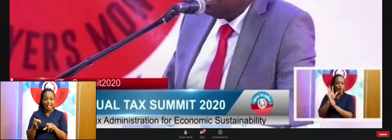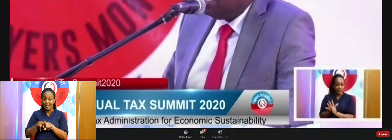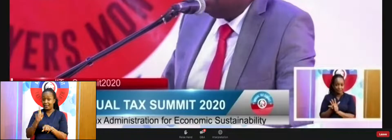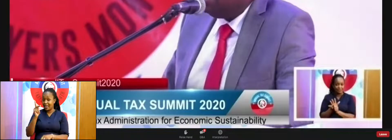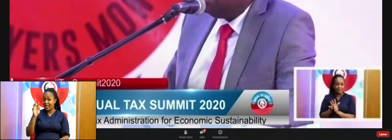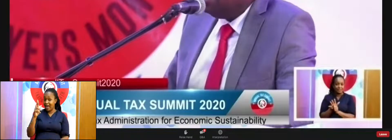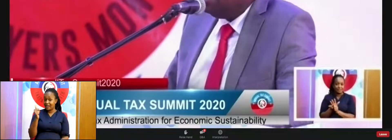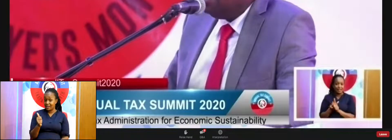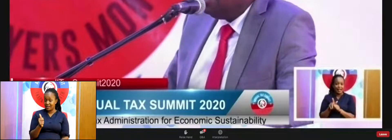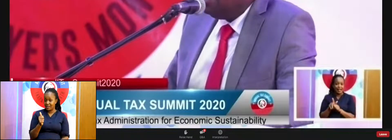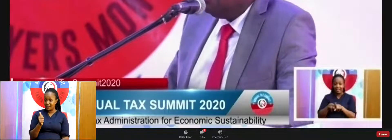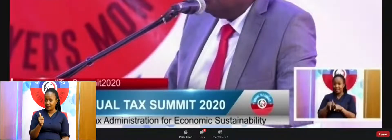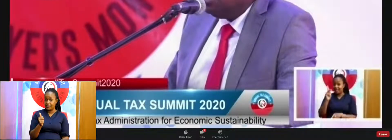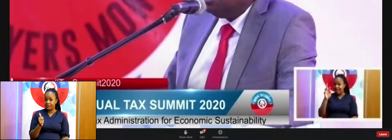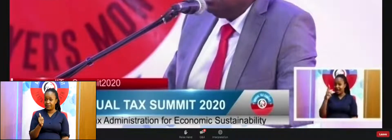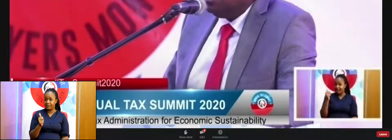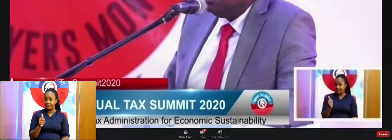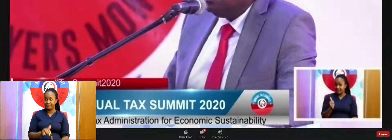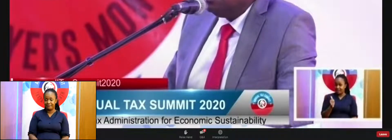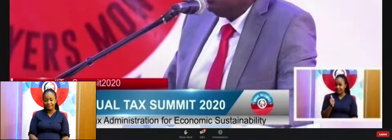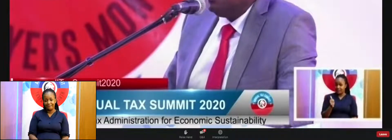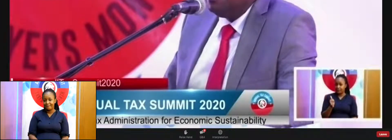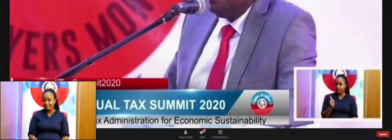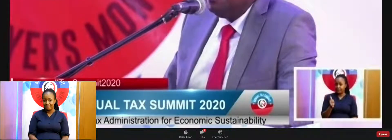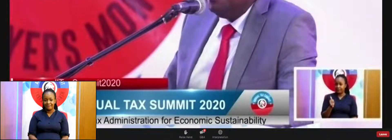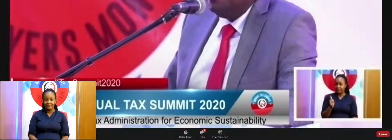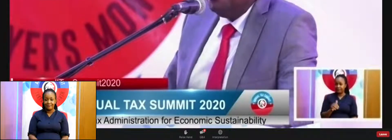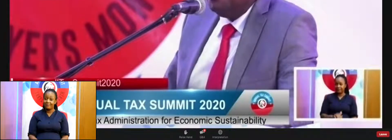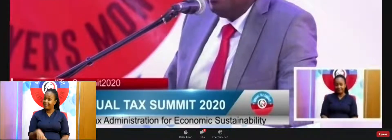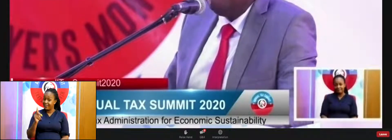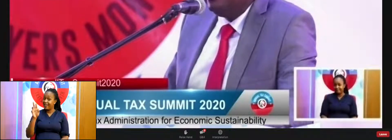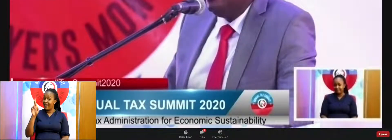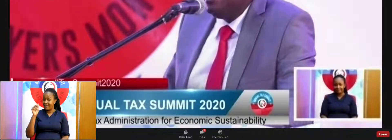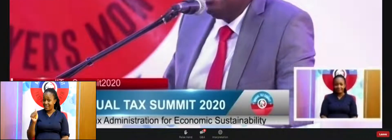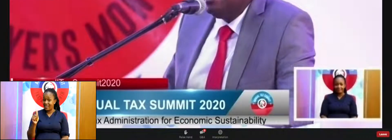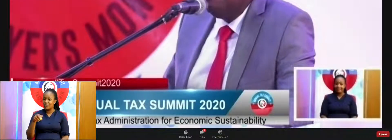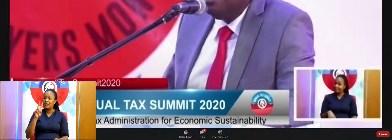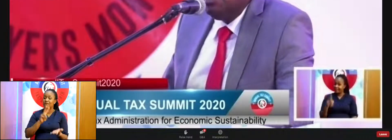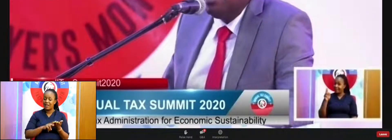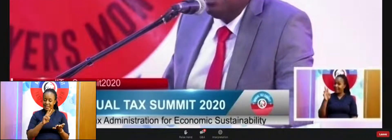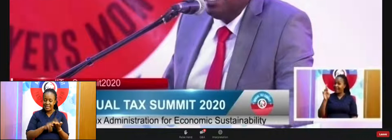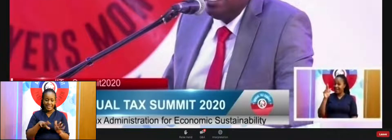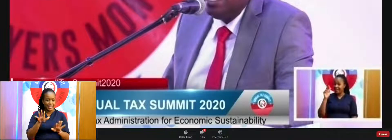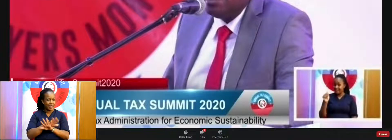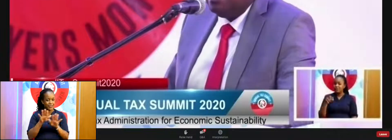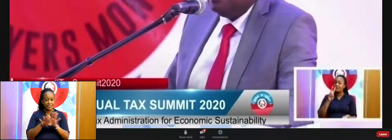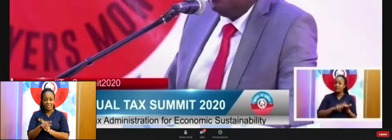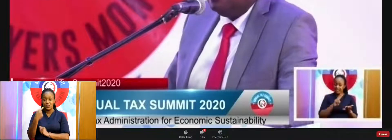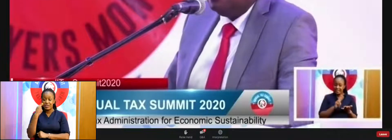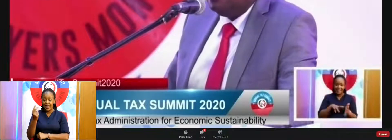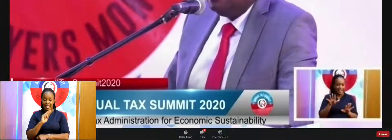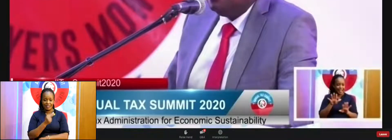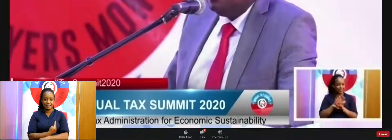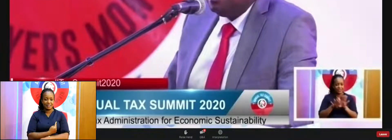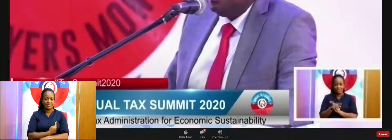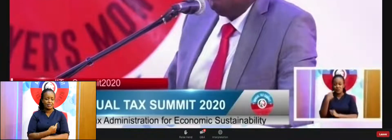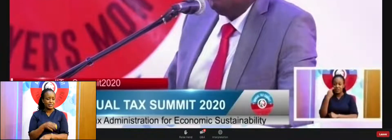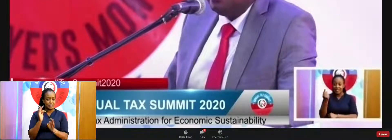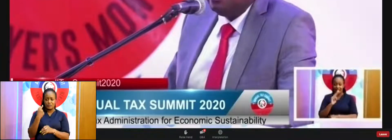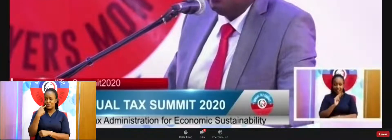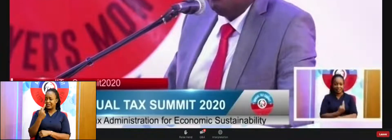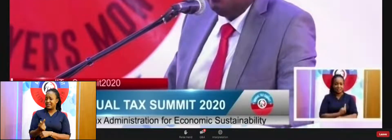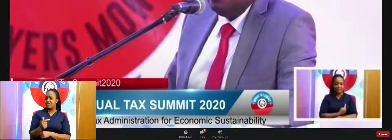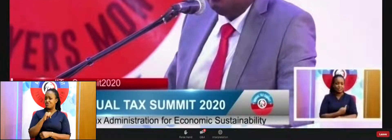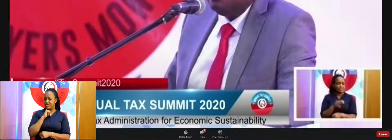KRA, we are validating everything you tell us. Yeah, if you tell us